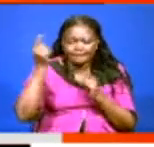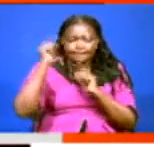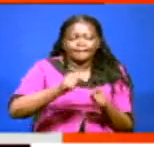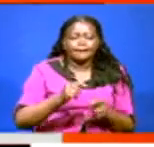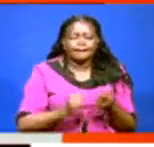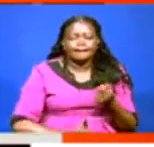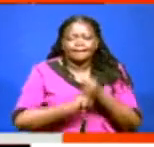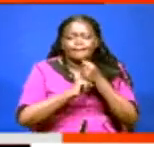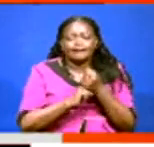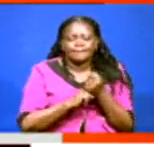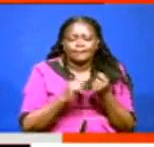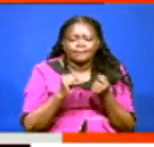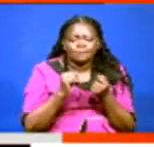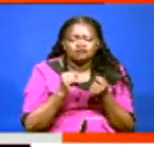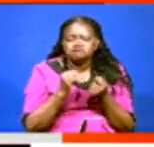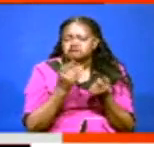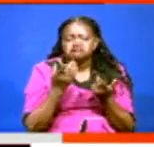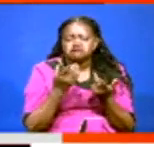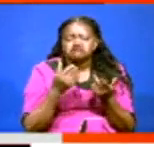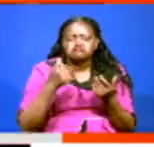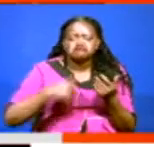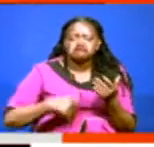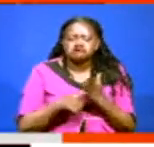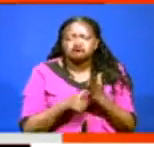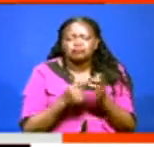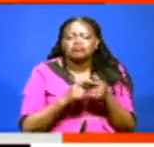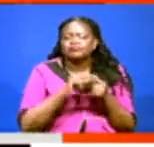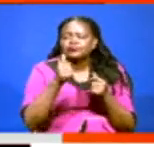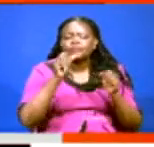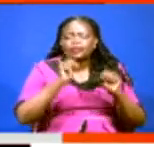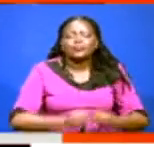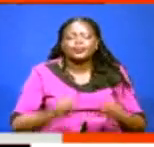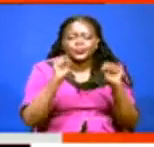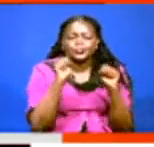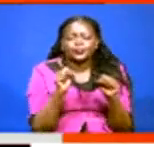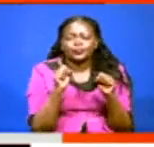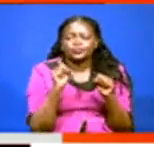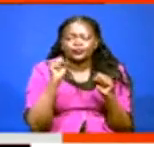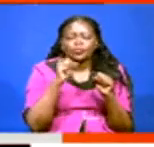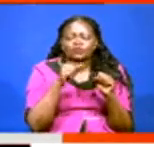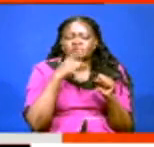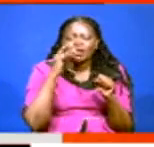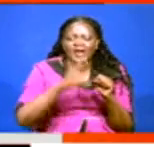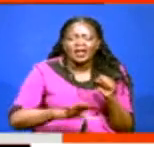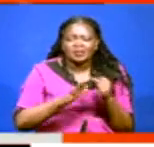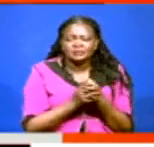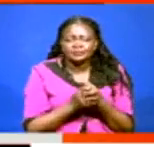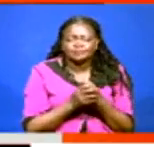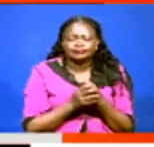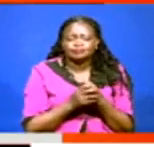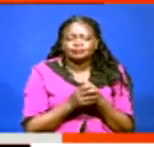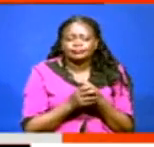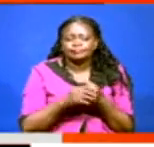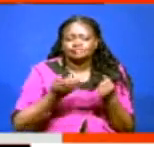of drought-stricken residents. At the same time, Jama, who is also the chairperson of the arid and semi-arid counties in the Council